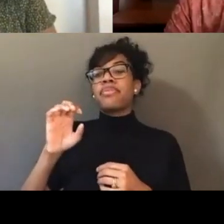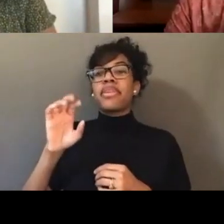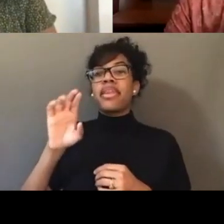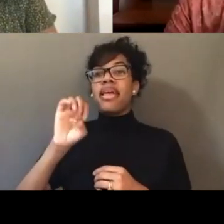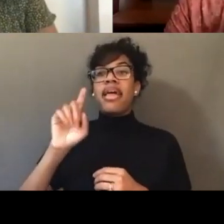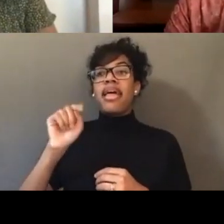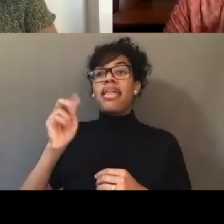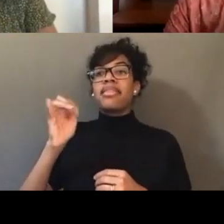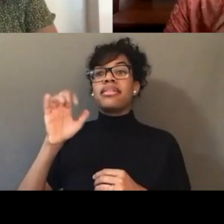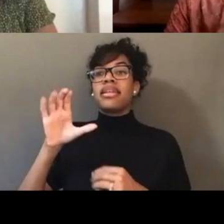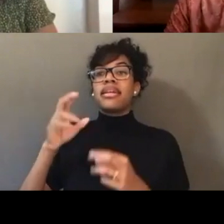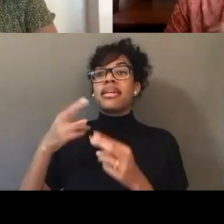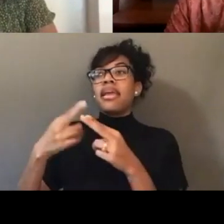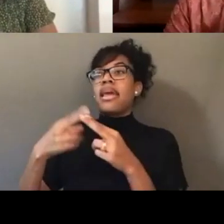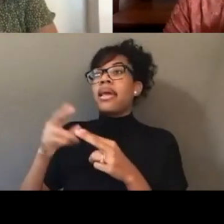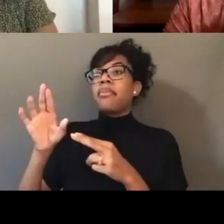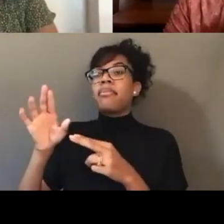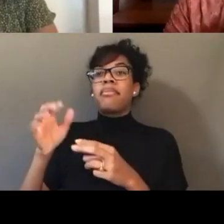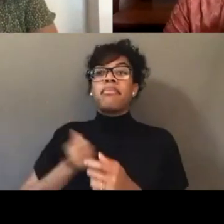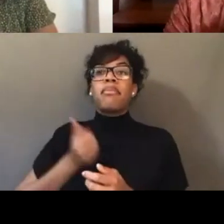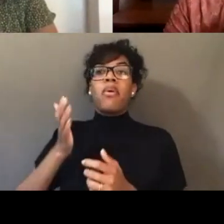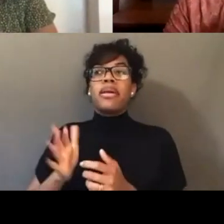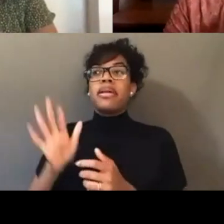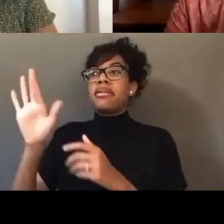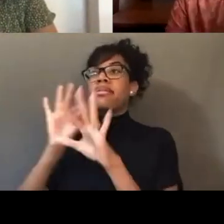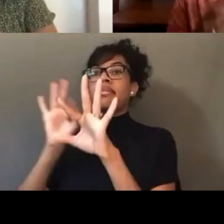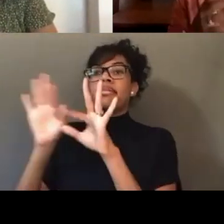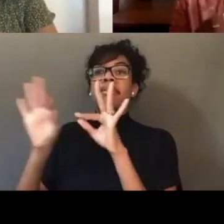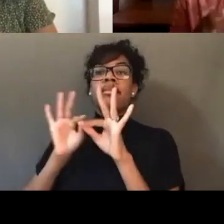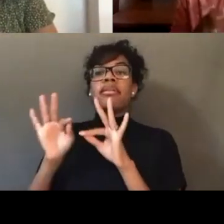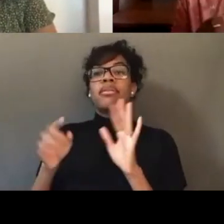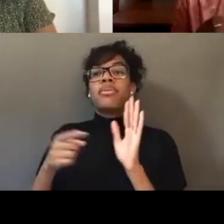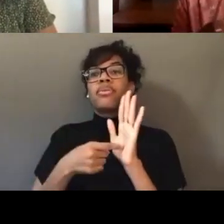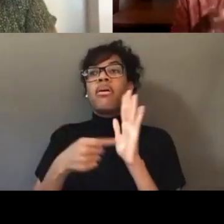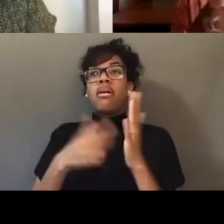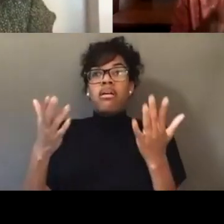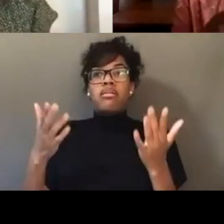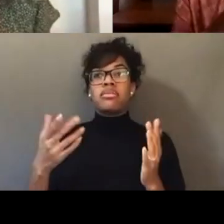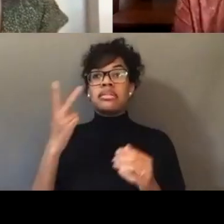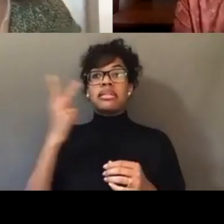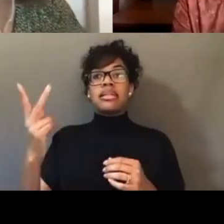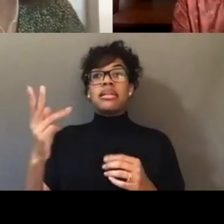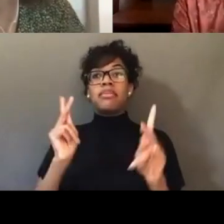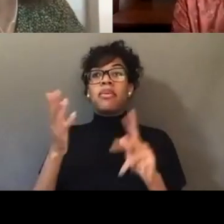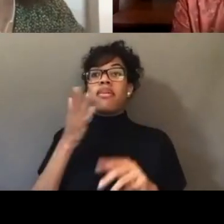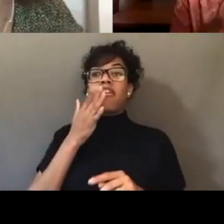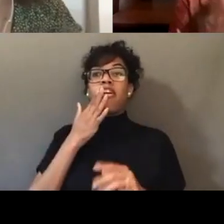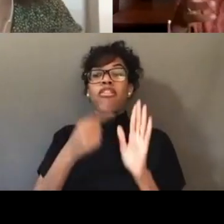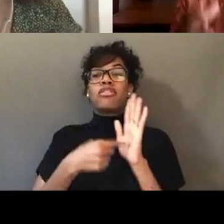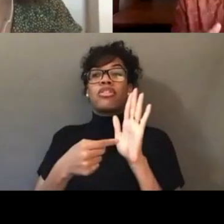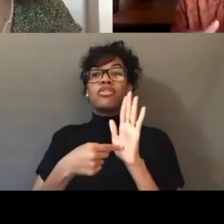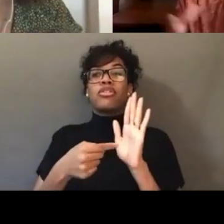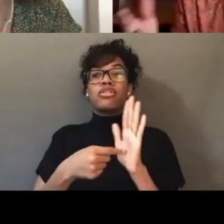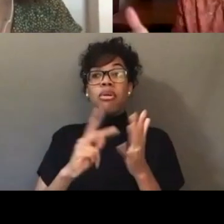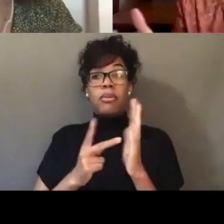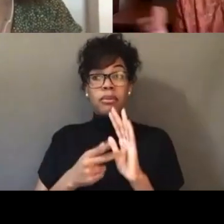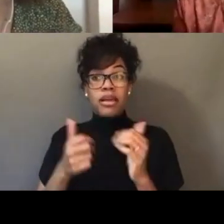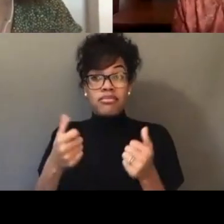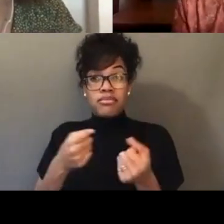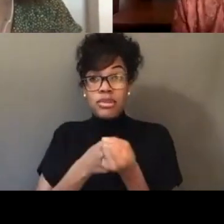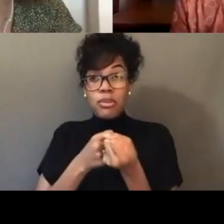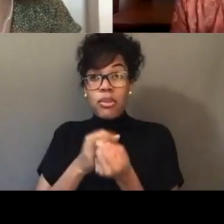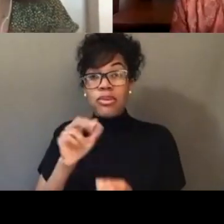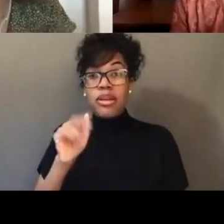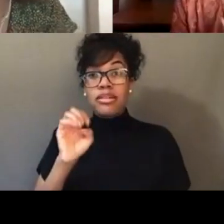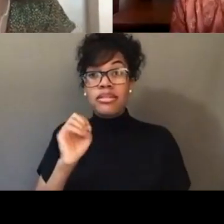It's about self-love. It's about saying, I'm not just against racism, but I am for what? I'm